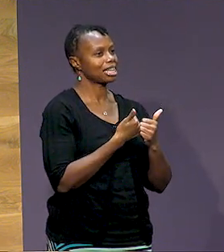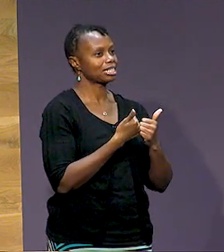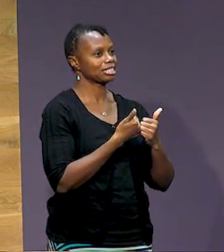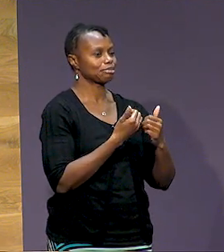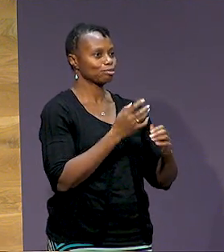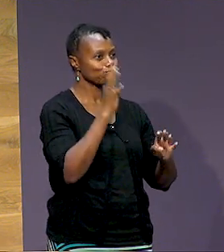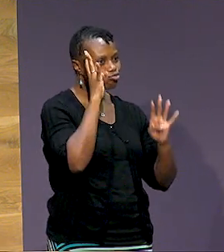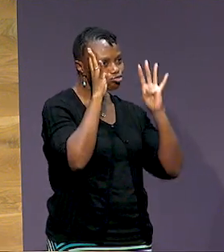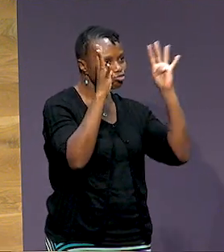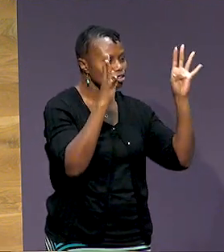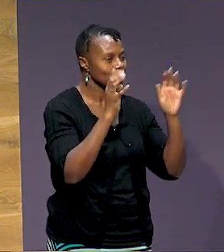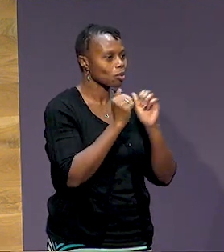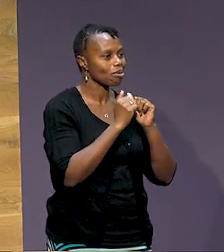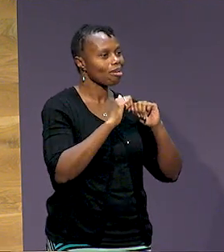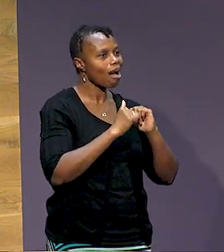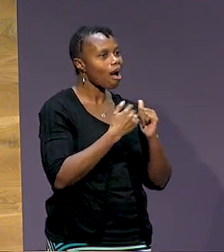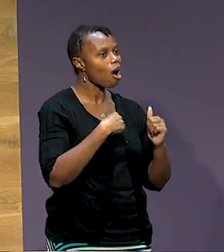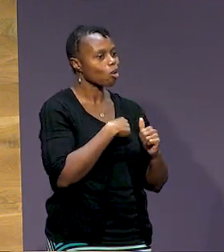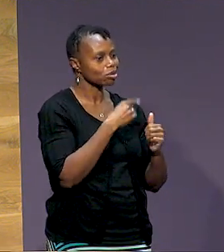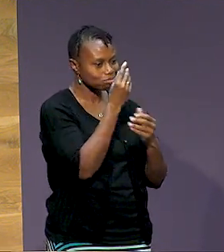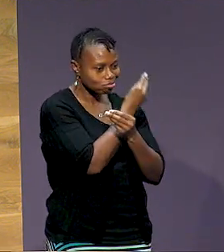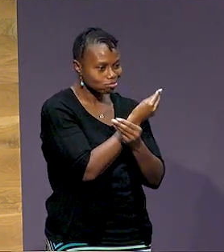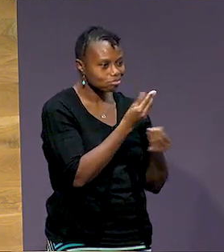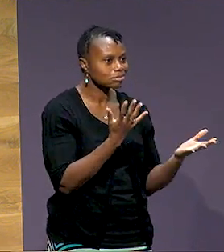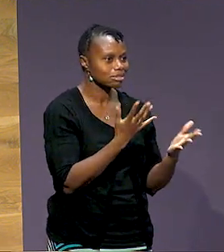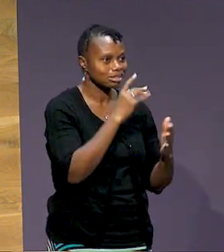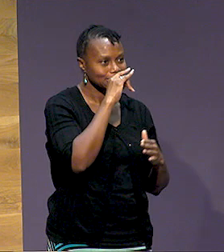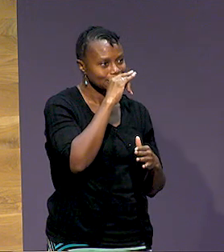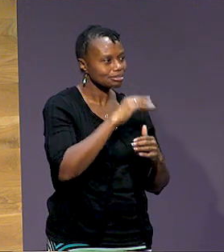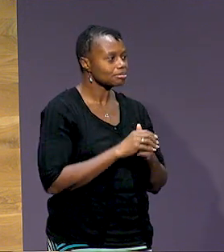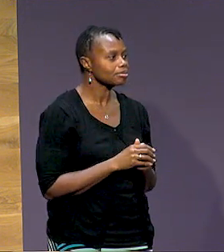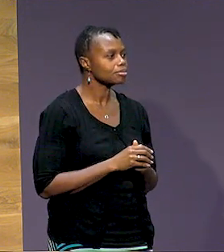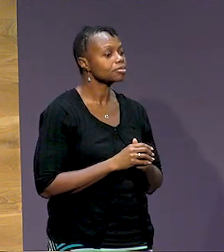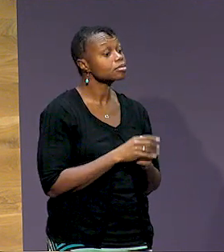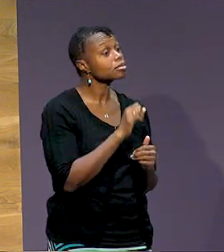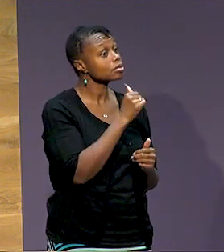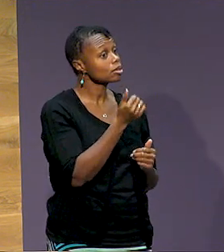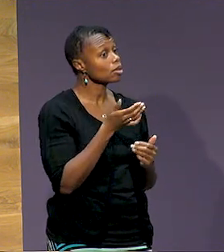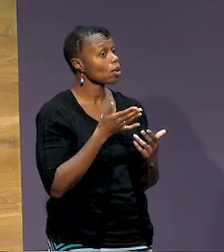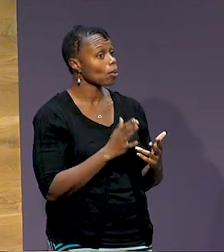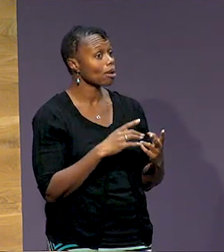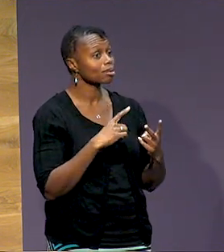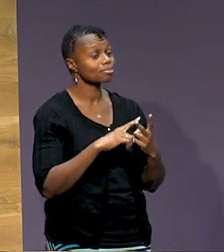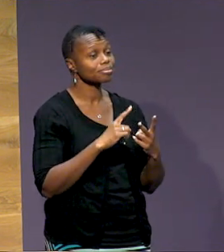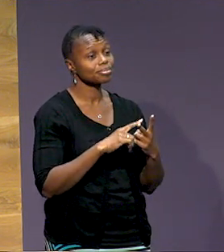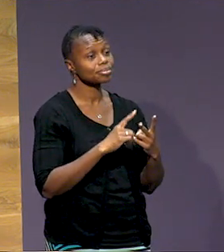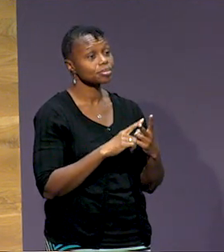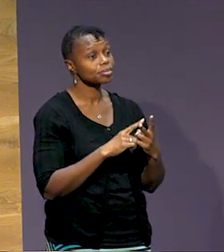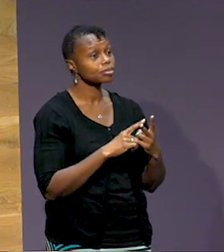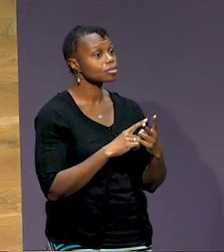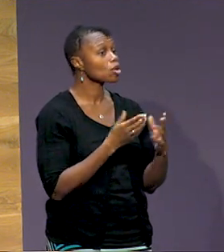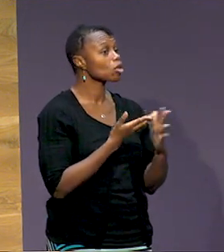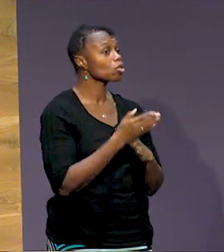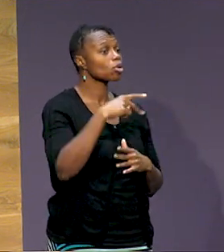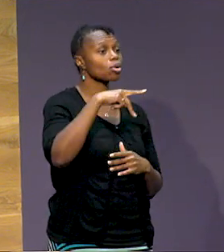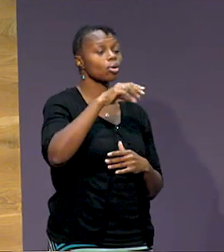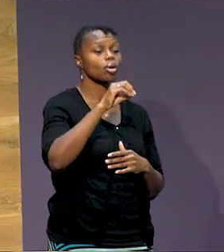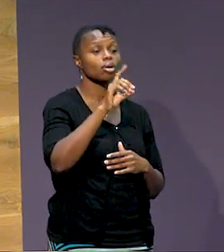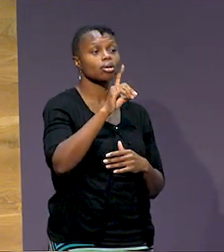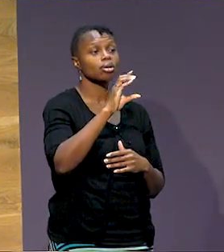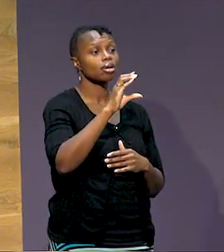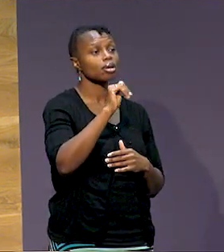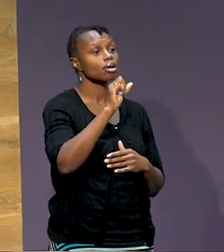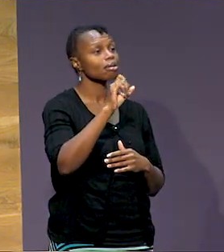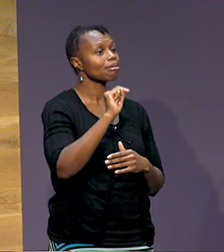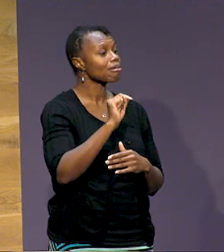with our content. So that is one way. Another one is through a podcast that I have the